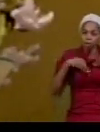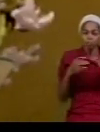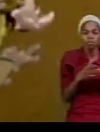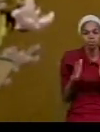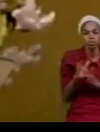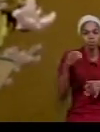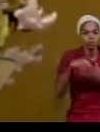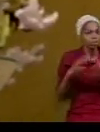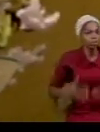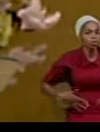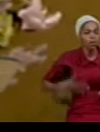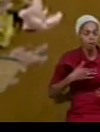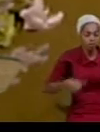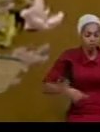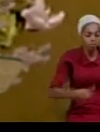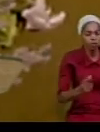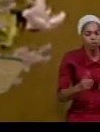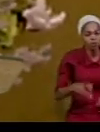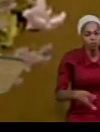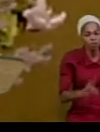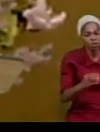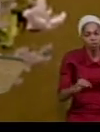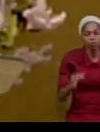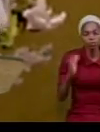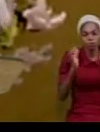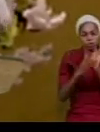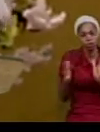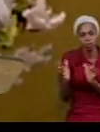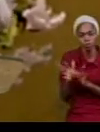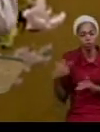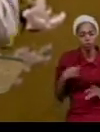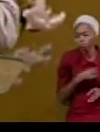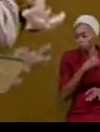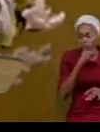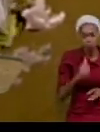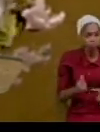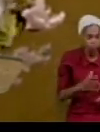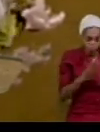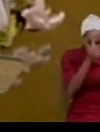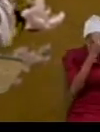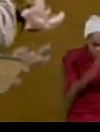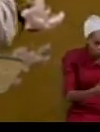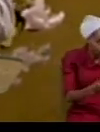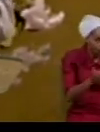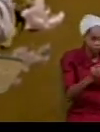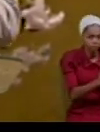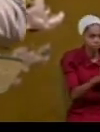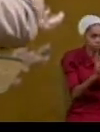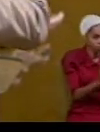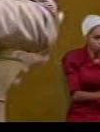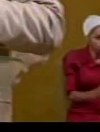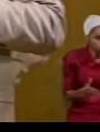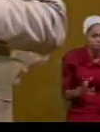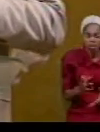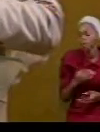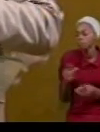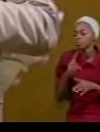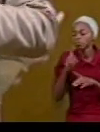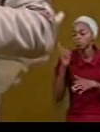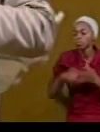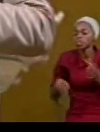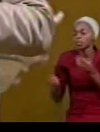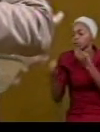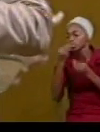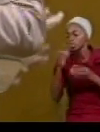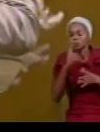we do not spend our valuable time talking about clean and unclean food. What are you eating? What are you not eating? Because there